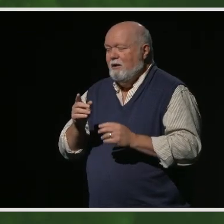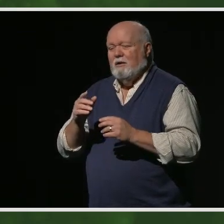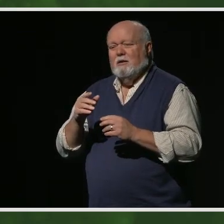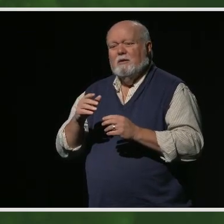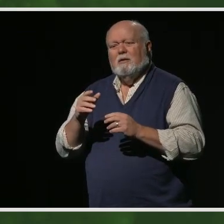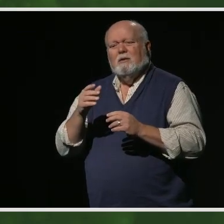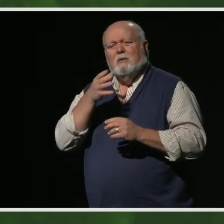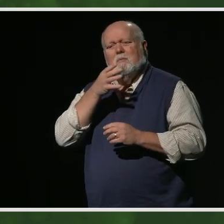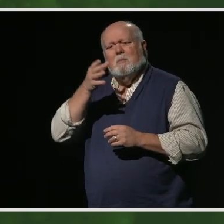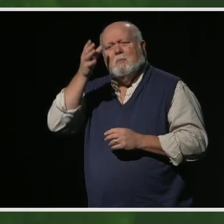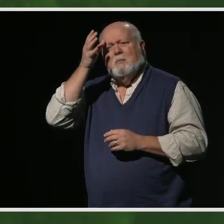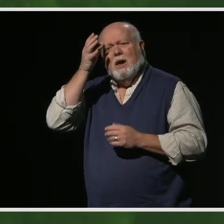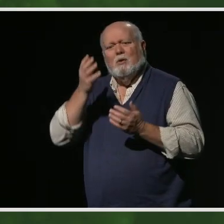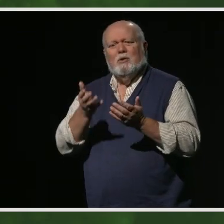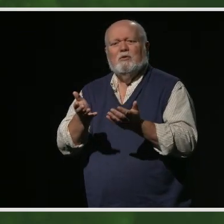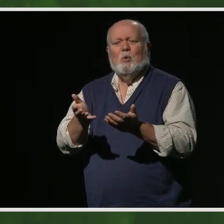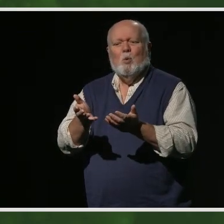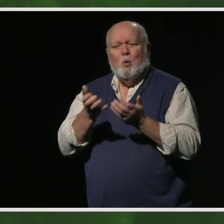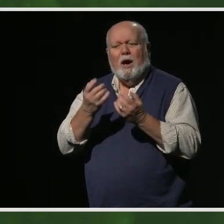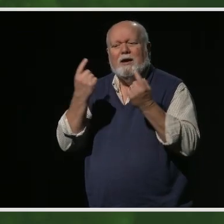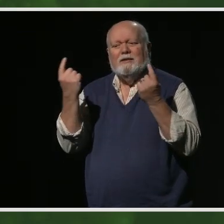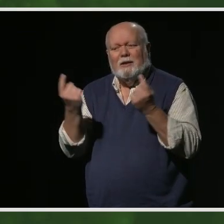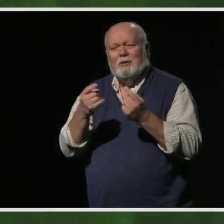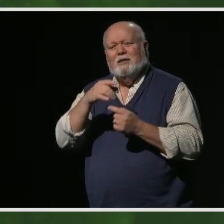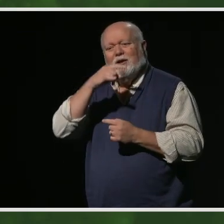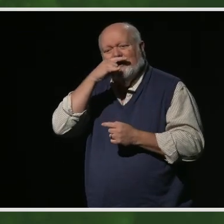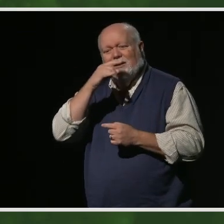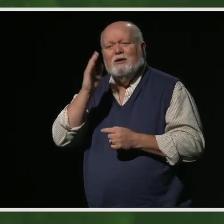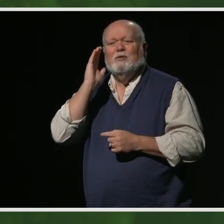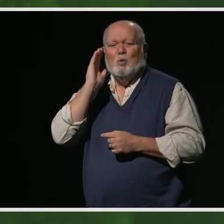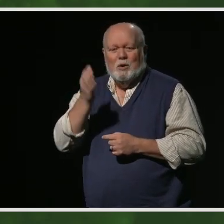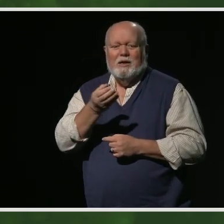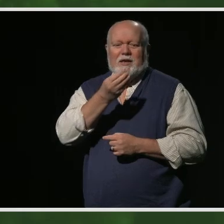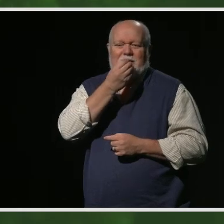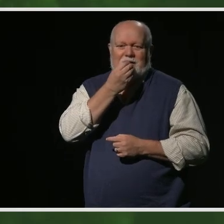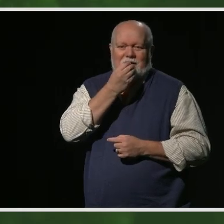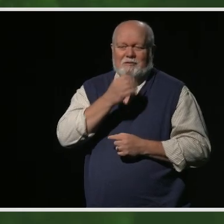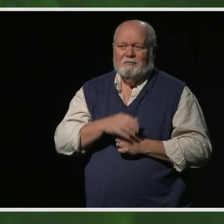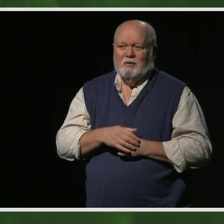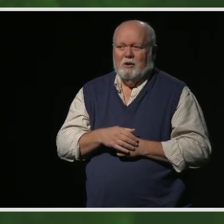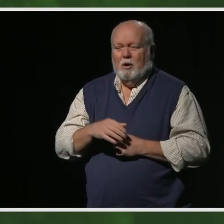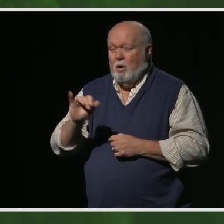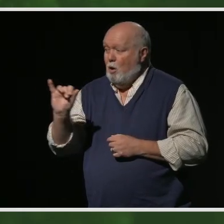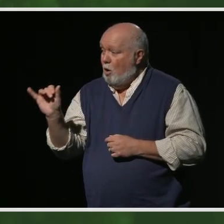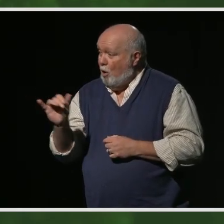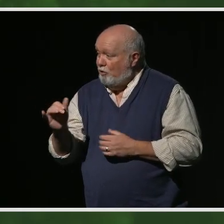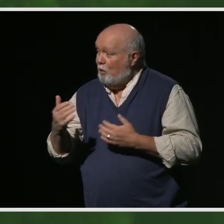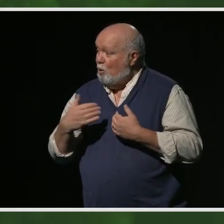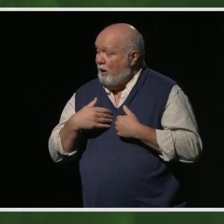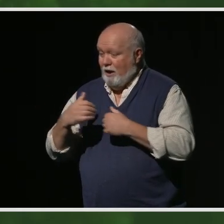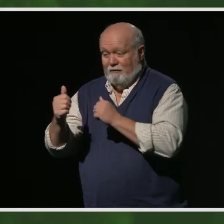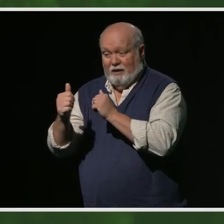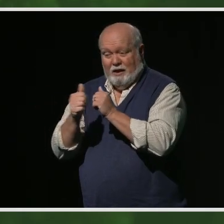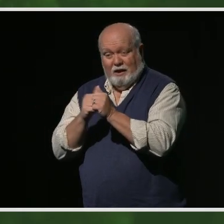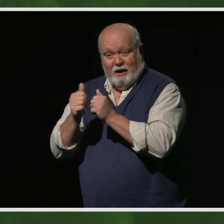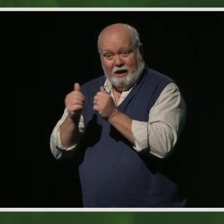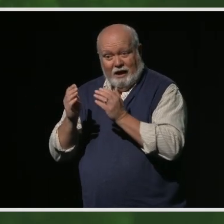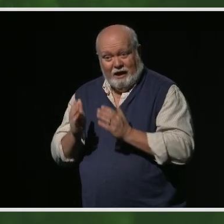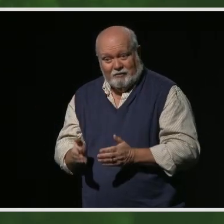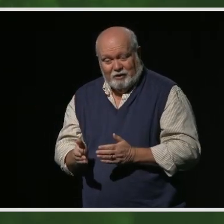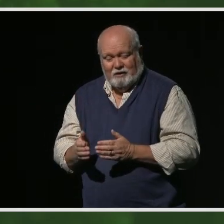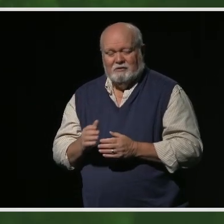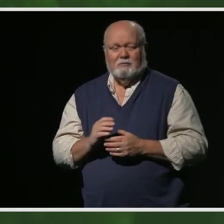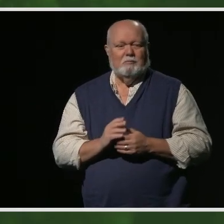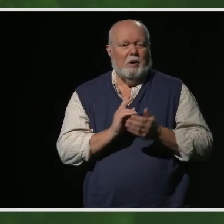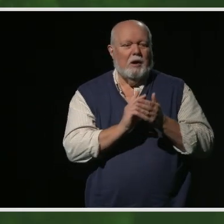meals their kids will actually eat. Our secondary customers are athletes, plant-based eaters, gluten-free eaters,